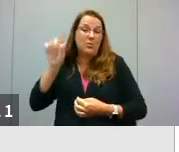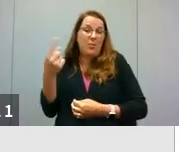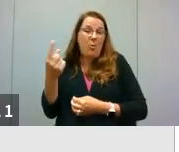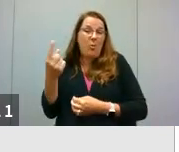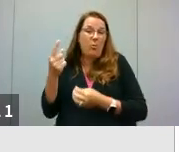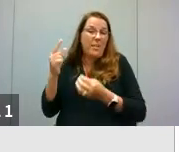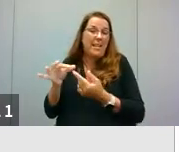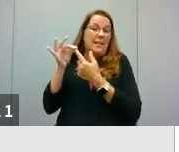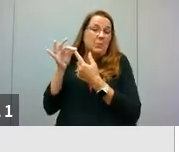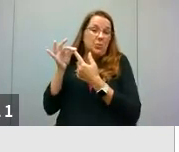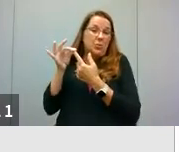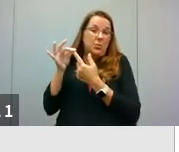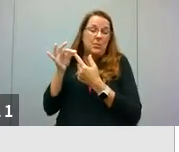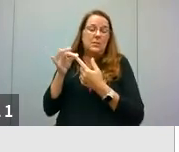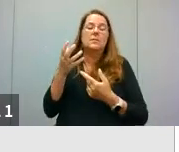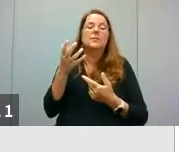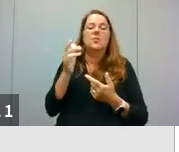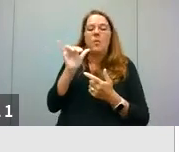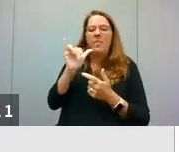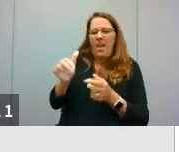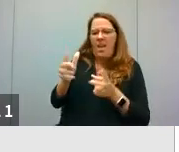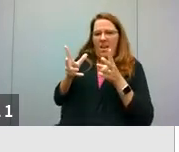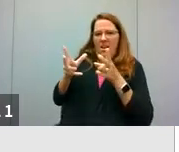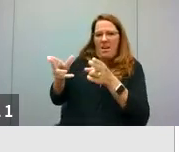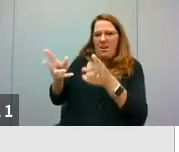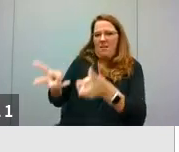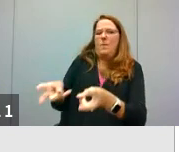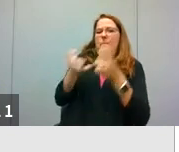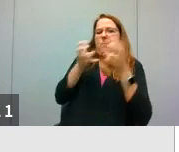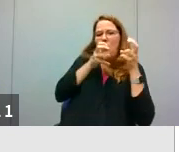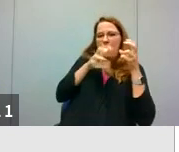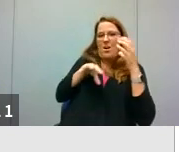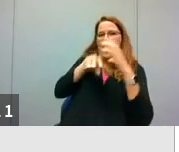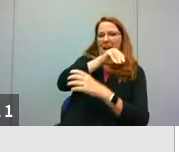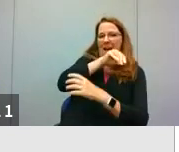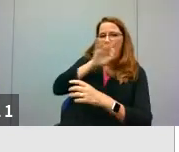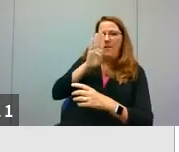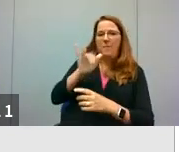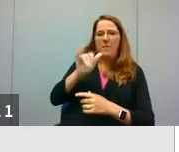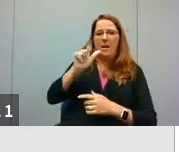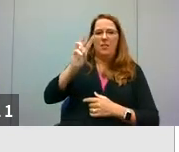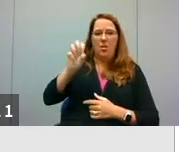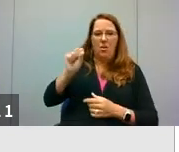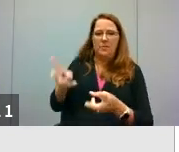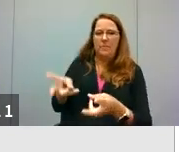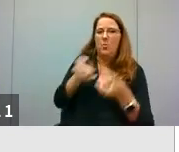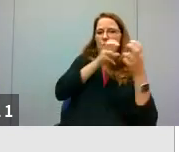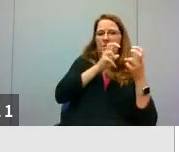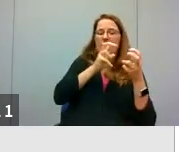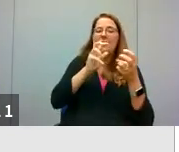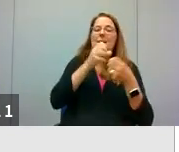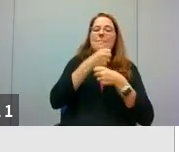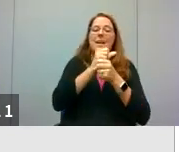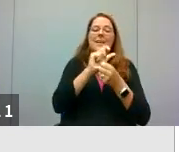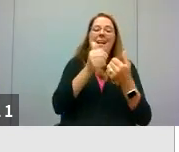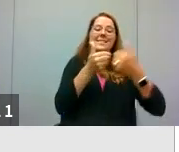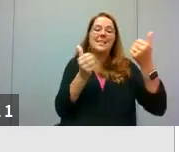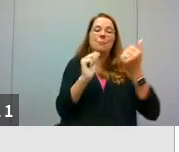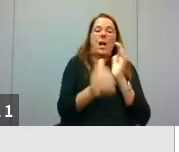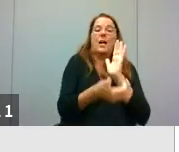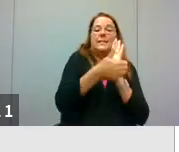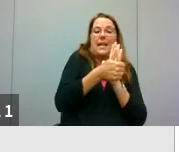we've done is we've pulled the electronic meeting out of the bylaws and made it a separate addendum.